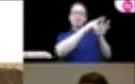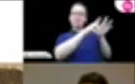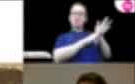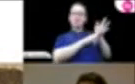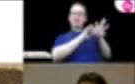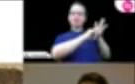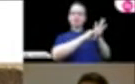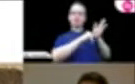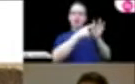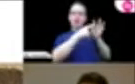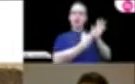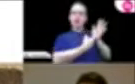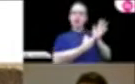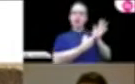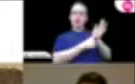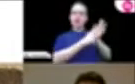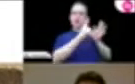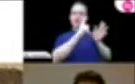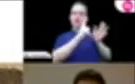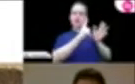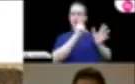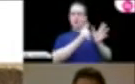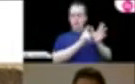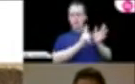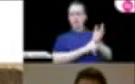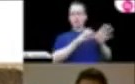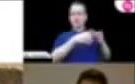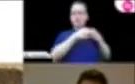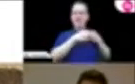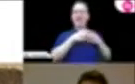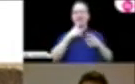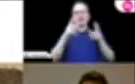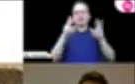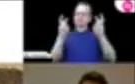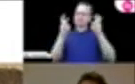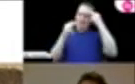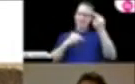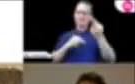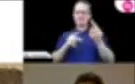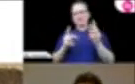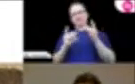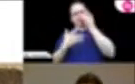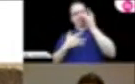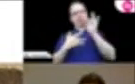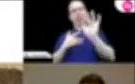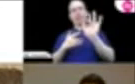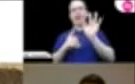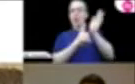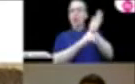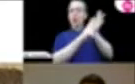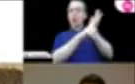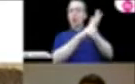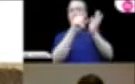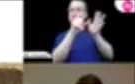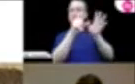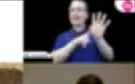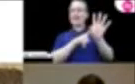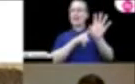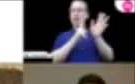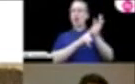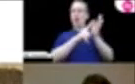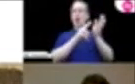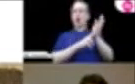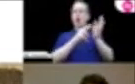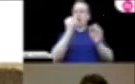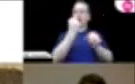particularly famous for playing a female character called Lucy Long. I mean, a typical minstrel troupe, as we've